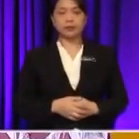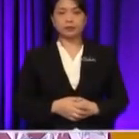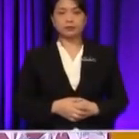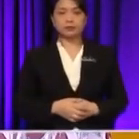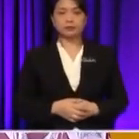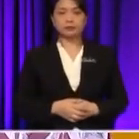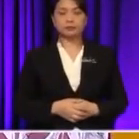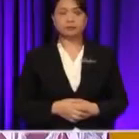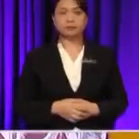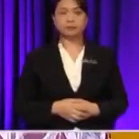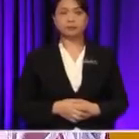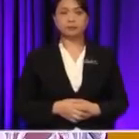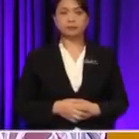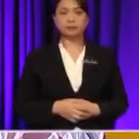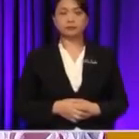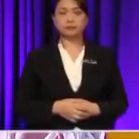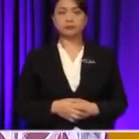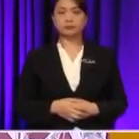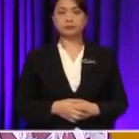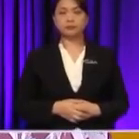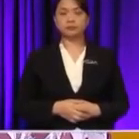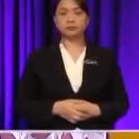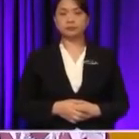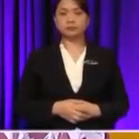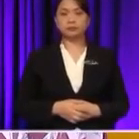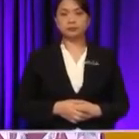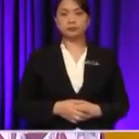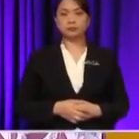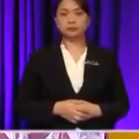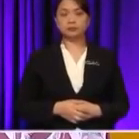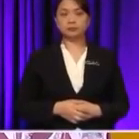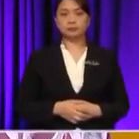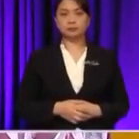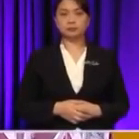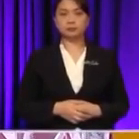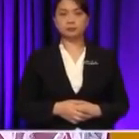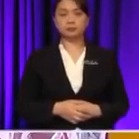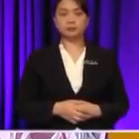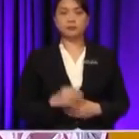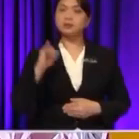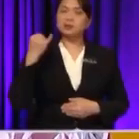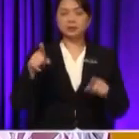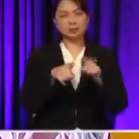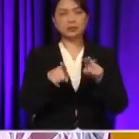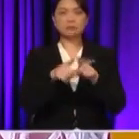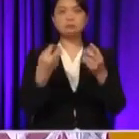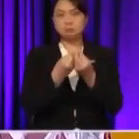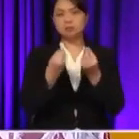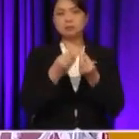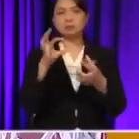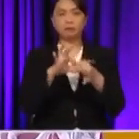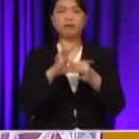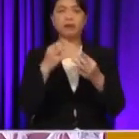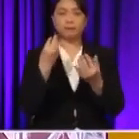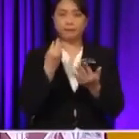is not staying with the whole family to eat outside. Okay, because it's just the same amount of money cost for them to eat